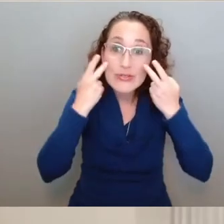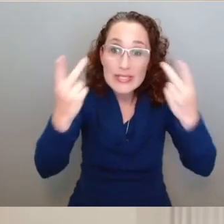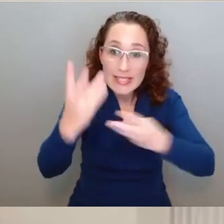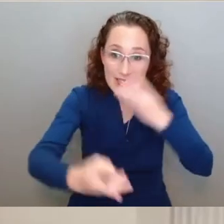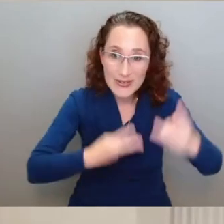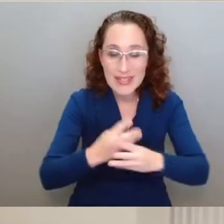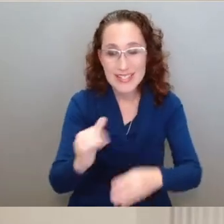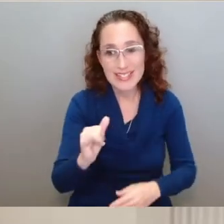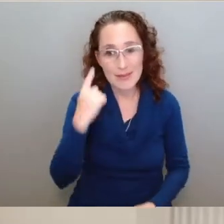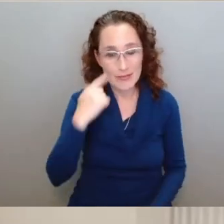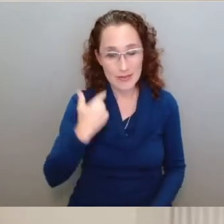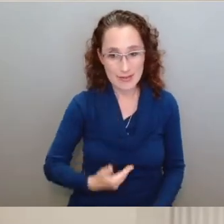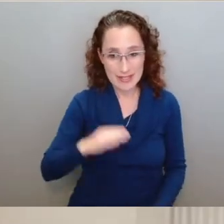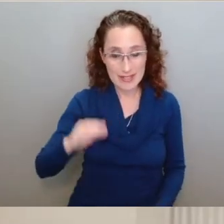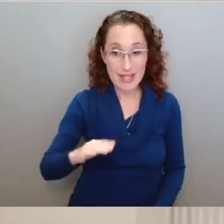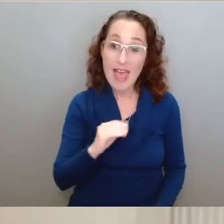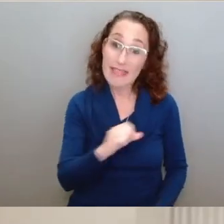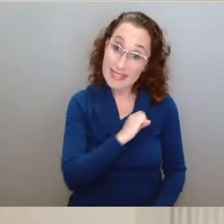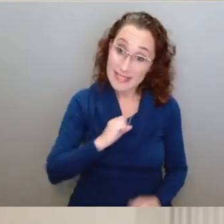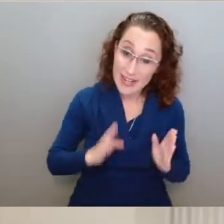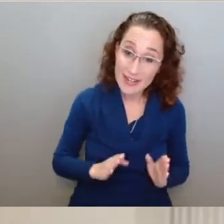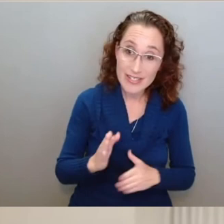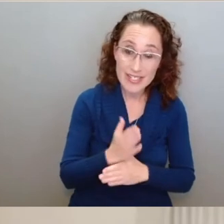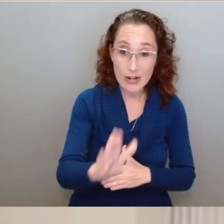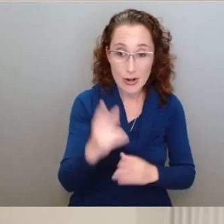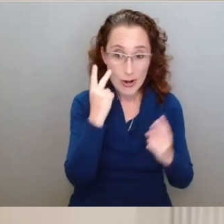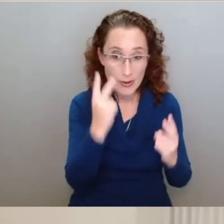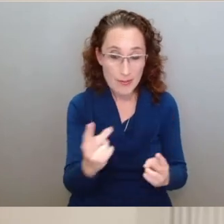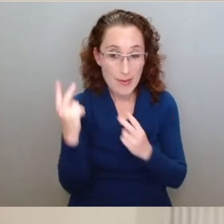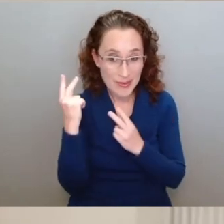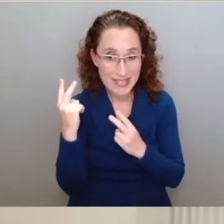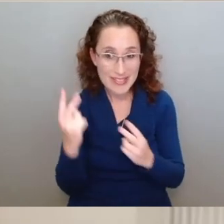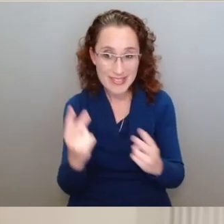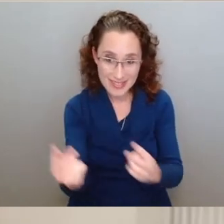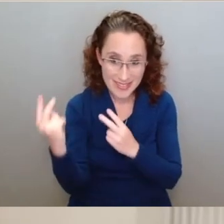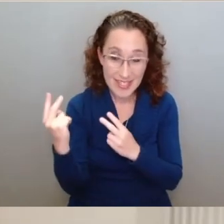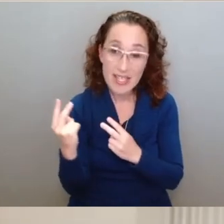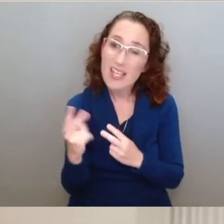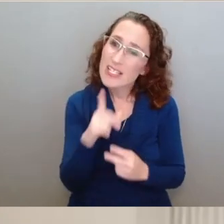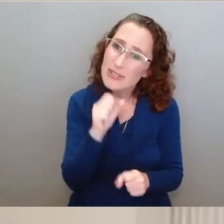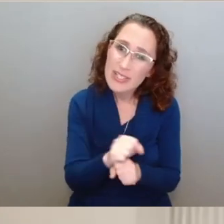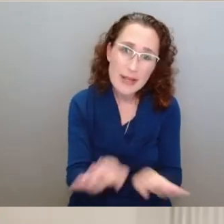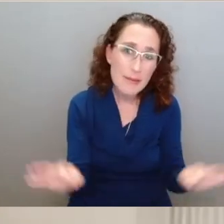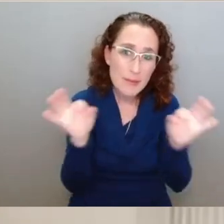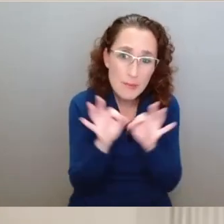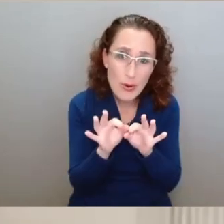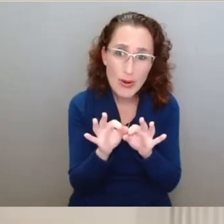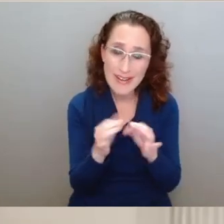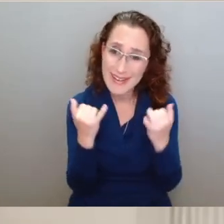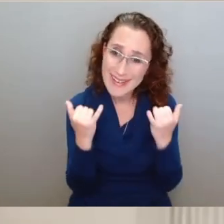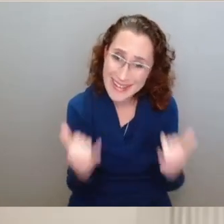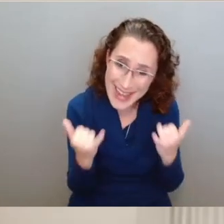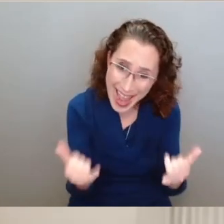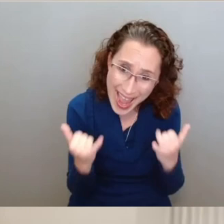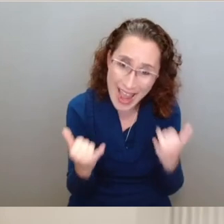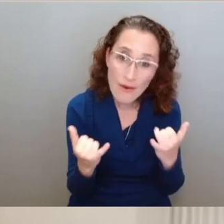and that the senator shared her own memories of. It's so important now more than ever for us to affirm